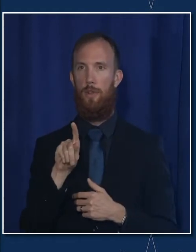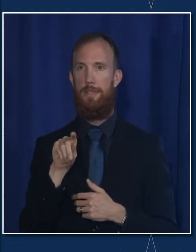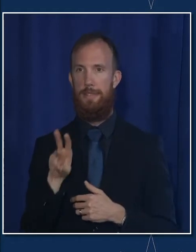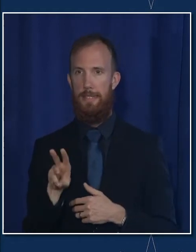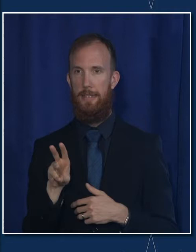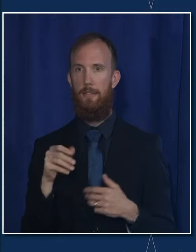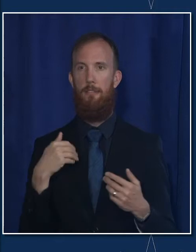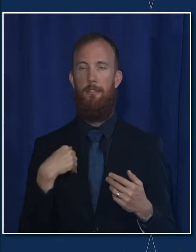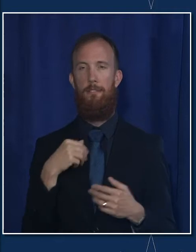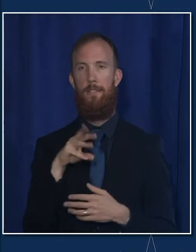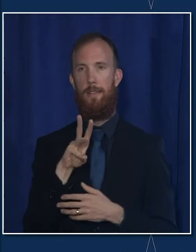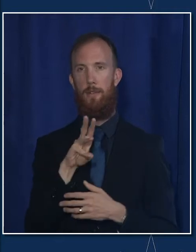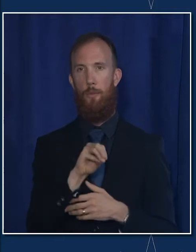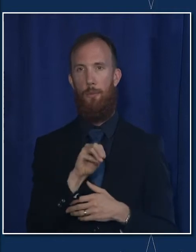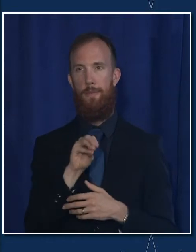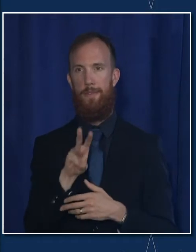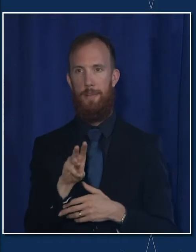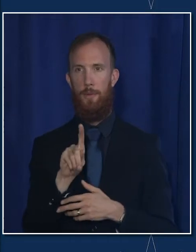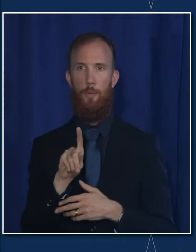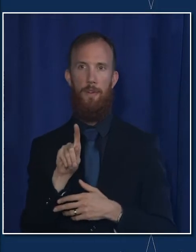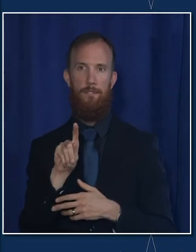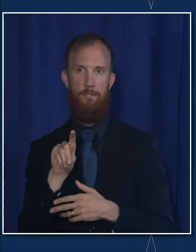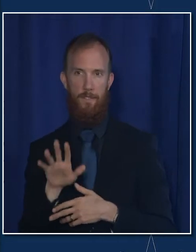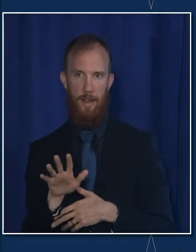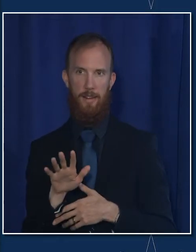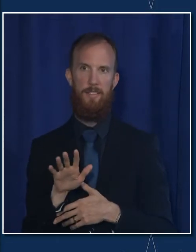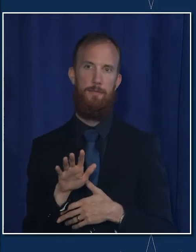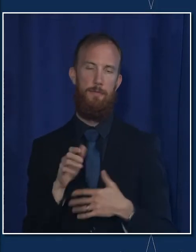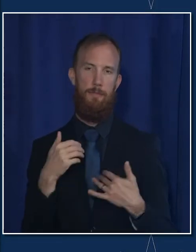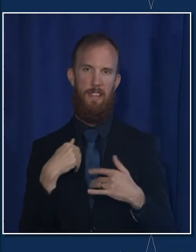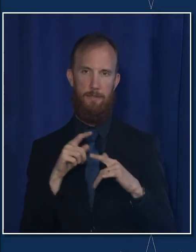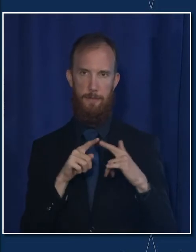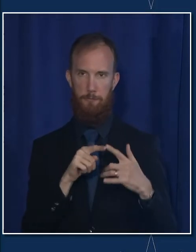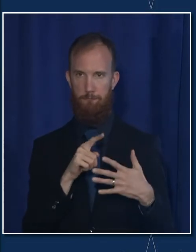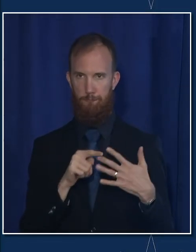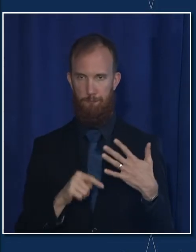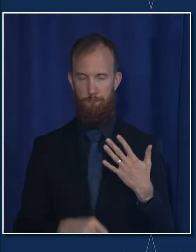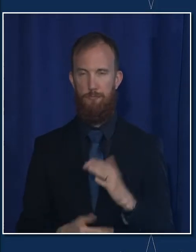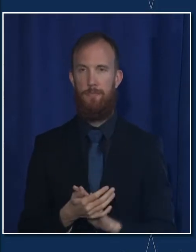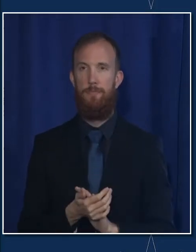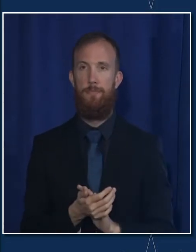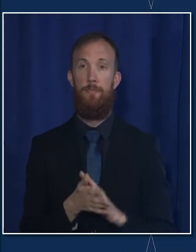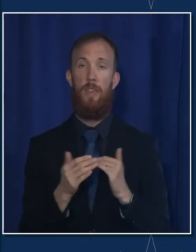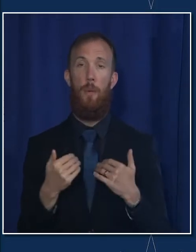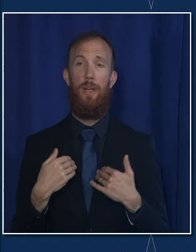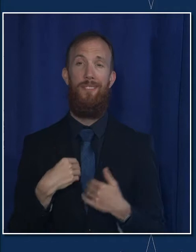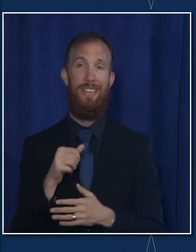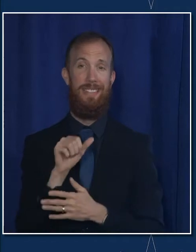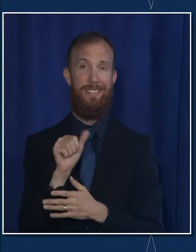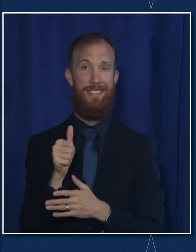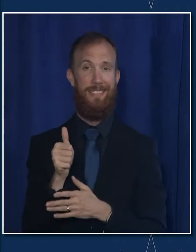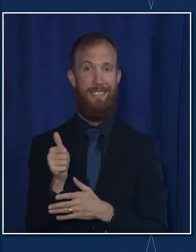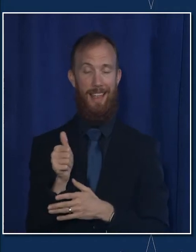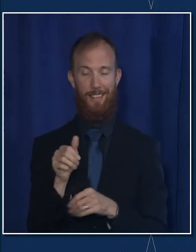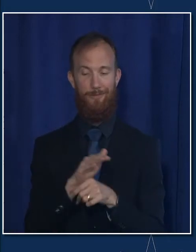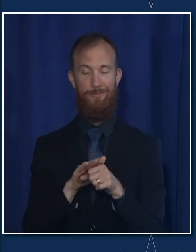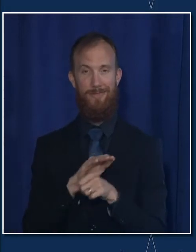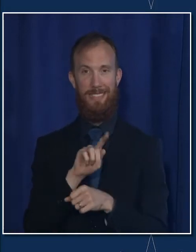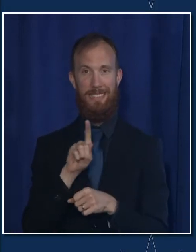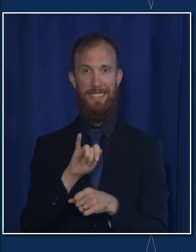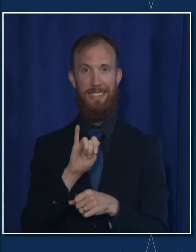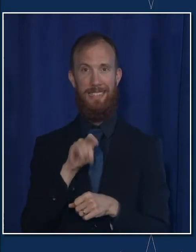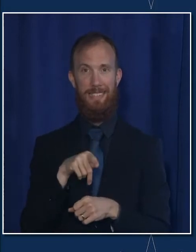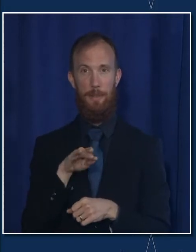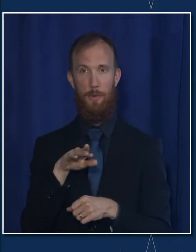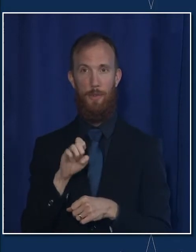and 60615, Grand Boulevard, Hyde Park, Kenwood, Washington Park, and others. And we now have 10 Chicago zip codes that have crossed the